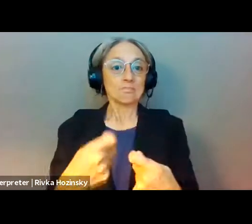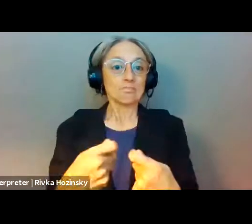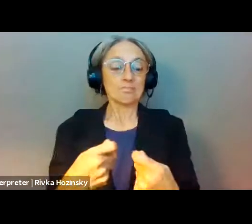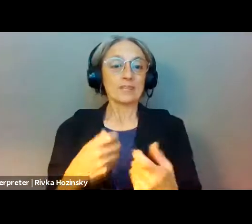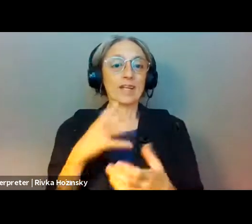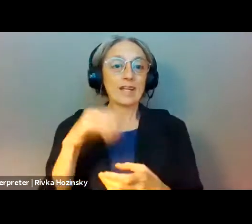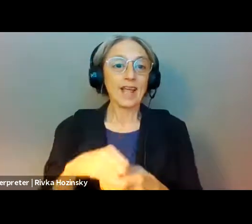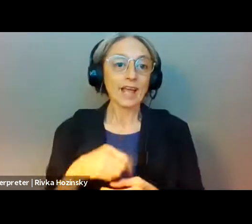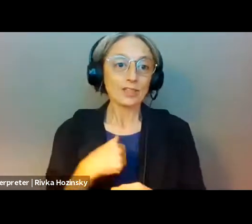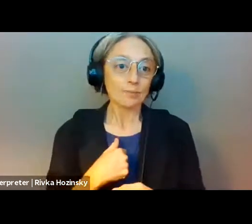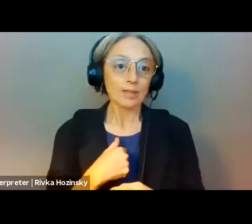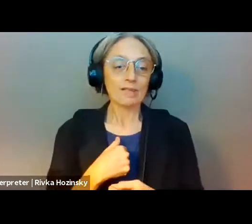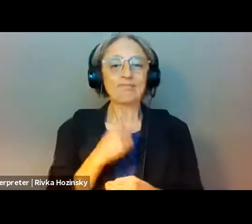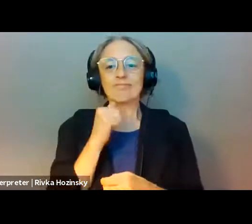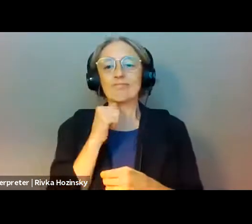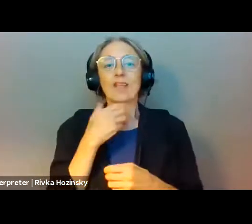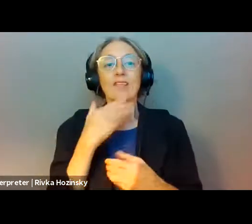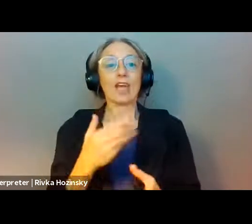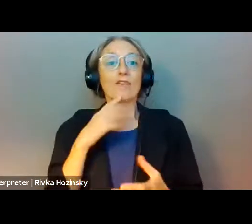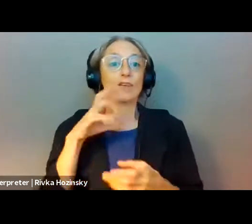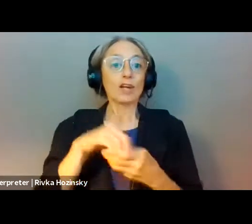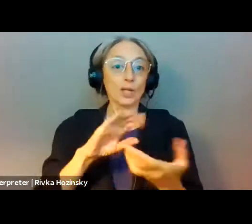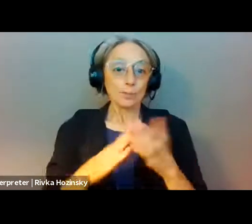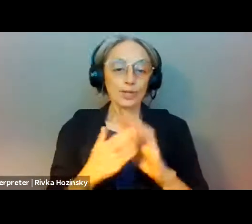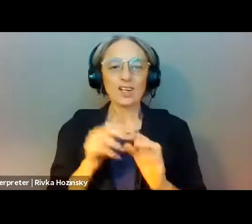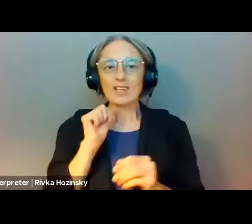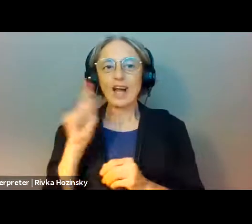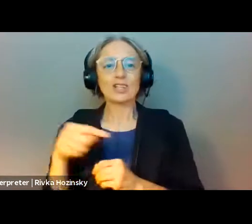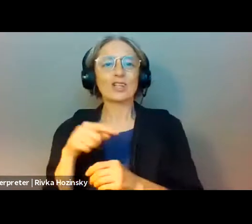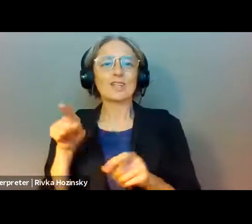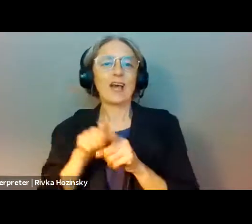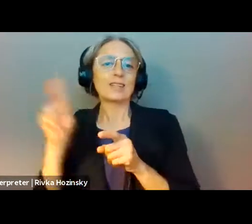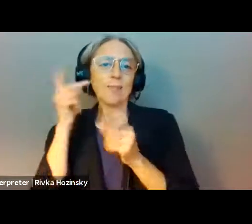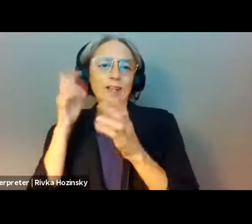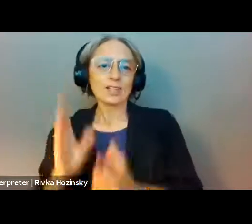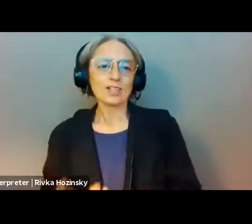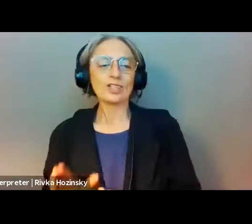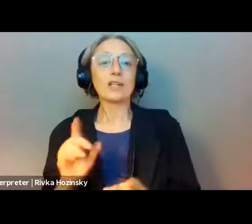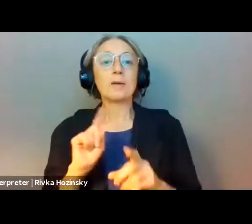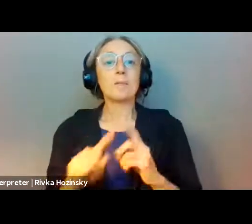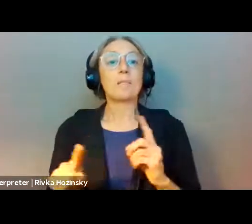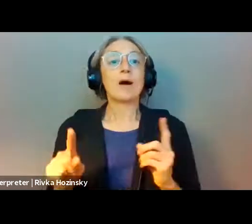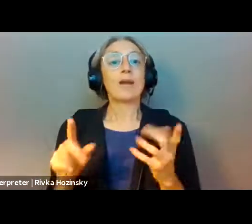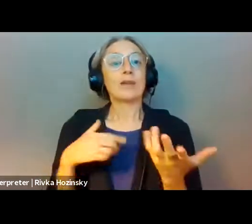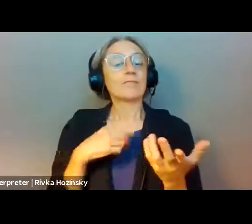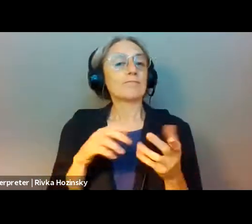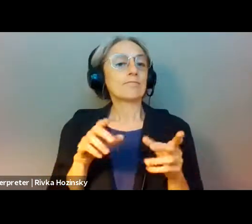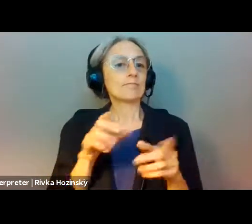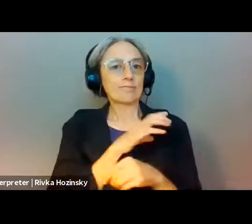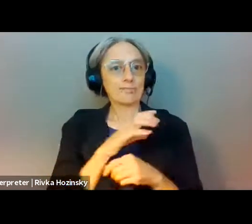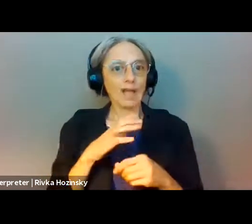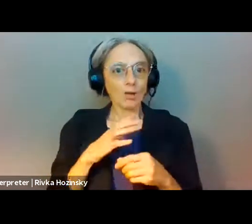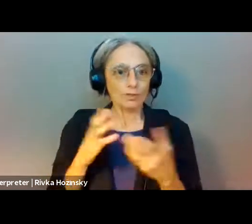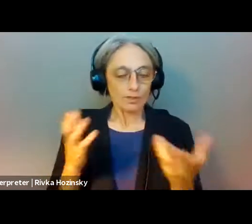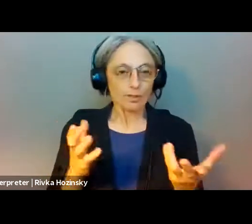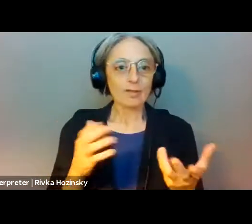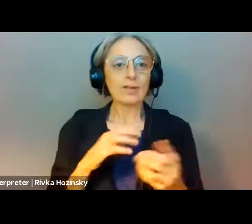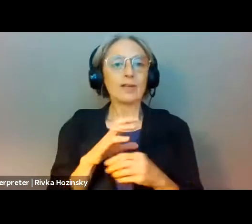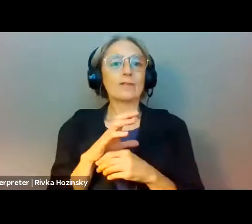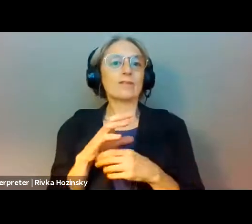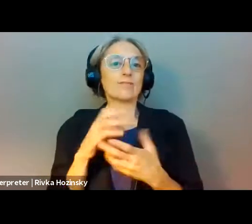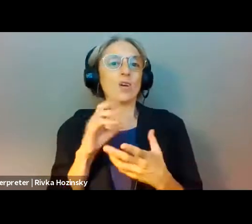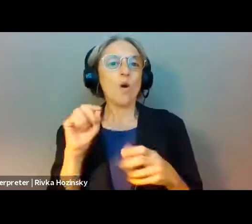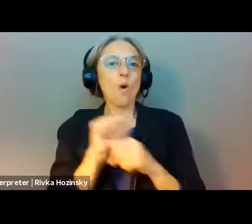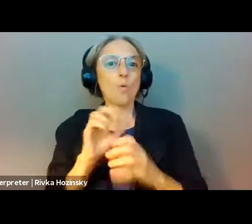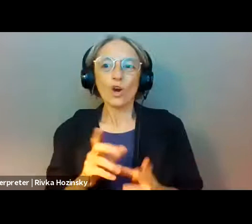official, someone that you hold accountable and you see as a co-conspirator, in the work that we do to advance disability